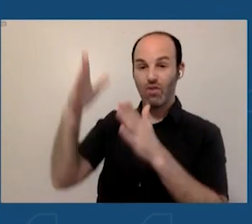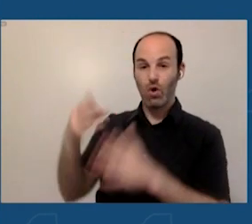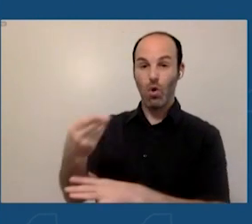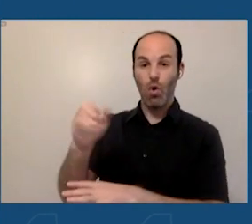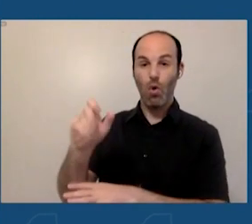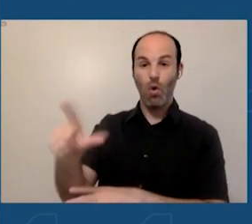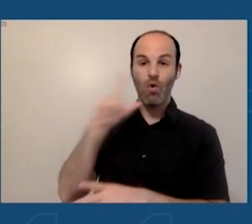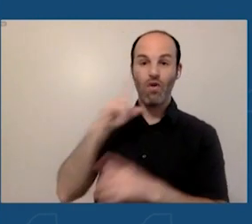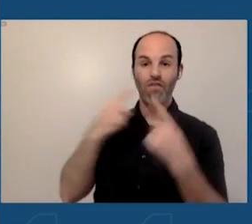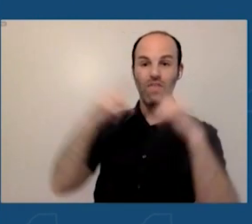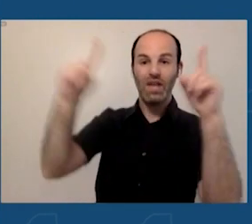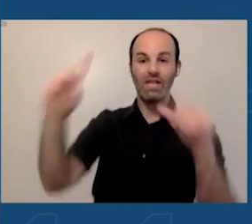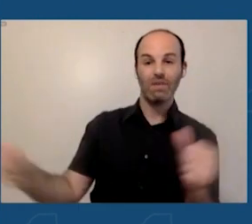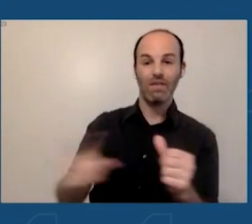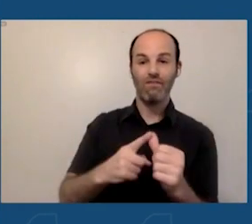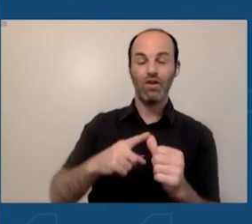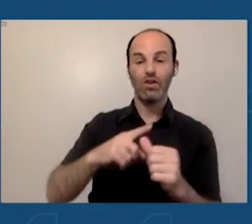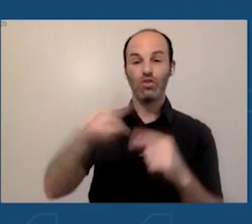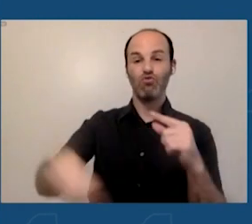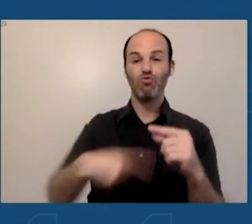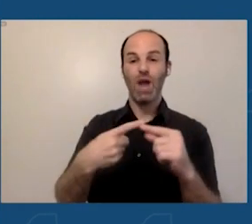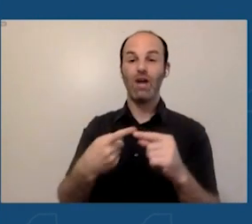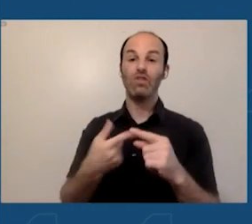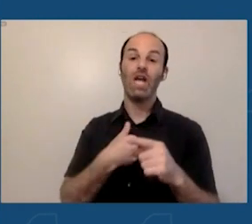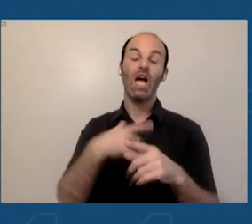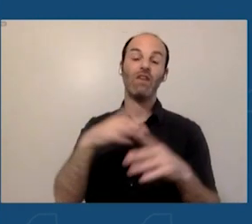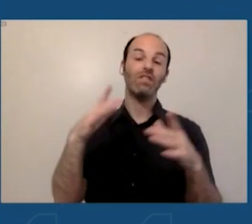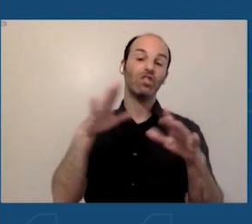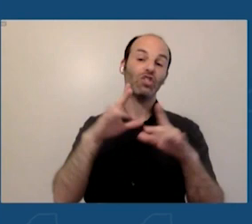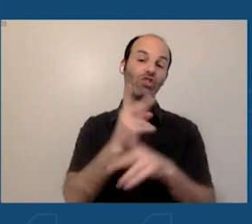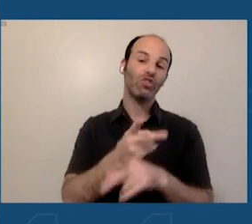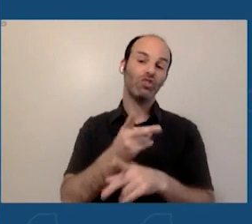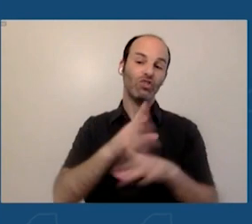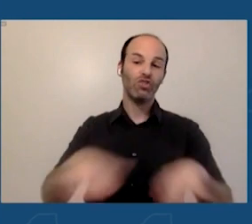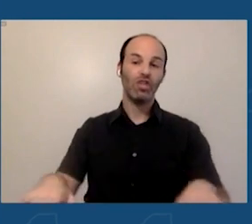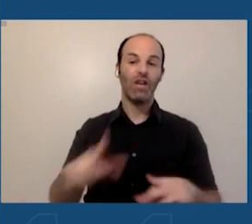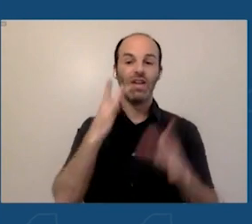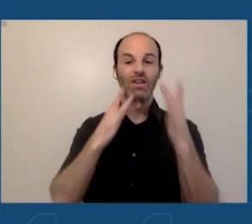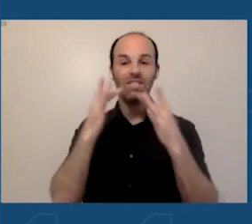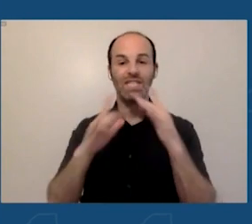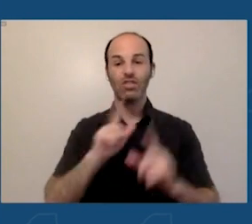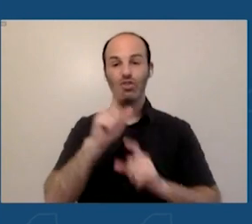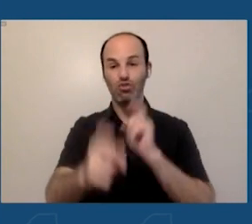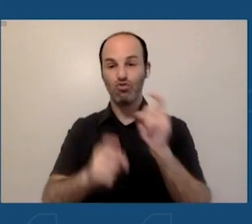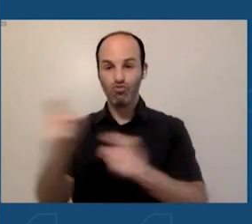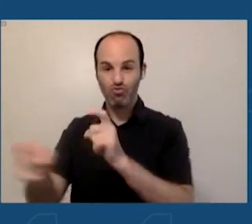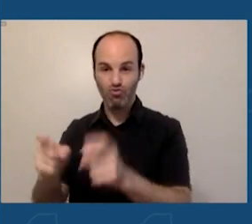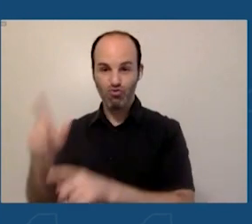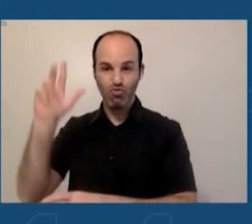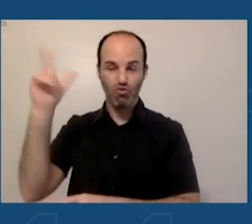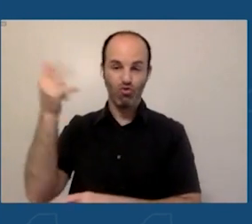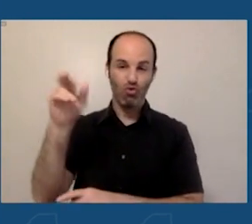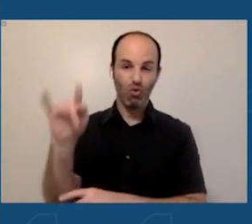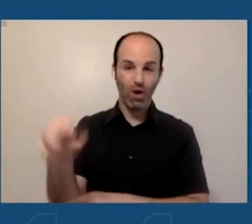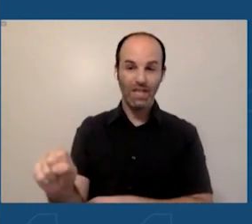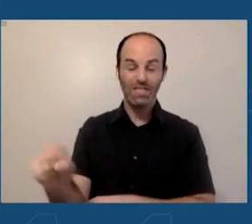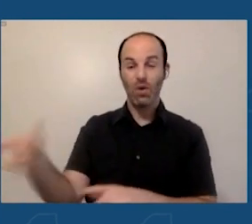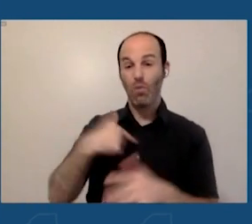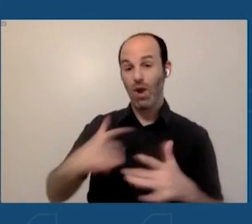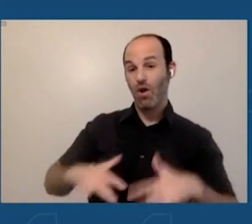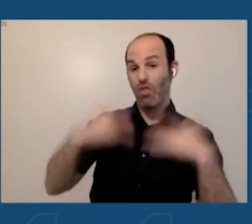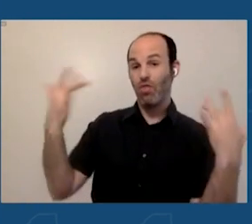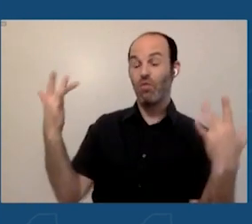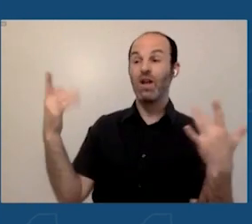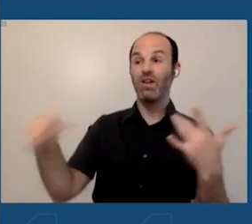of the first round of childcare desert grants. Along with our partners, we are thrilled that the New York State Office of Children and Family